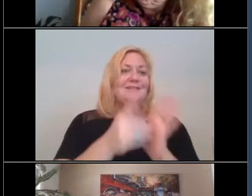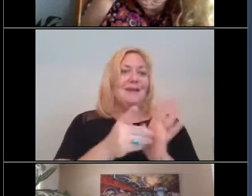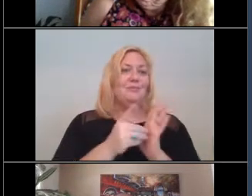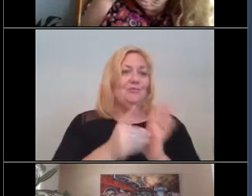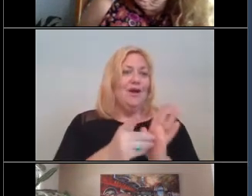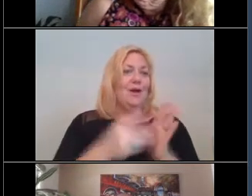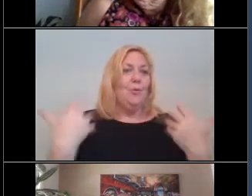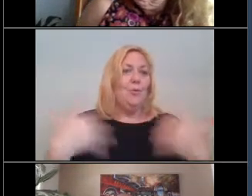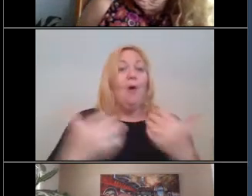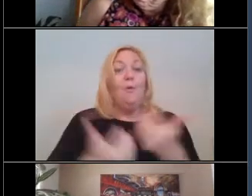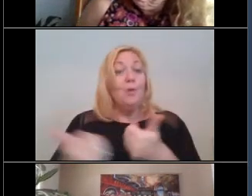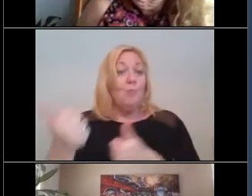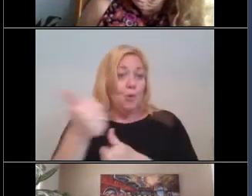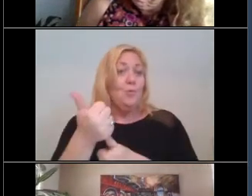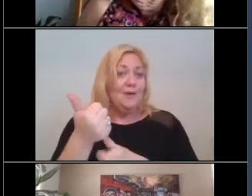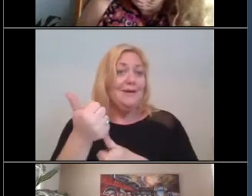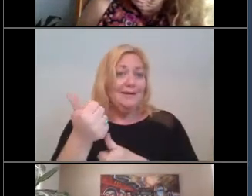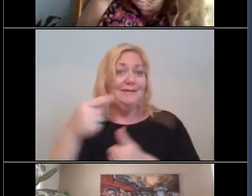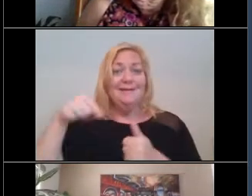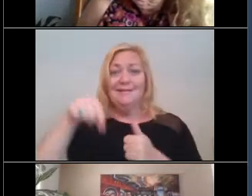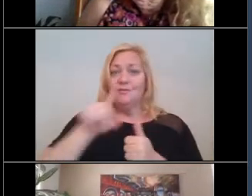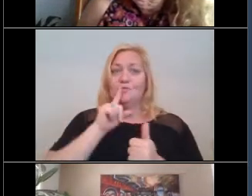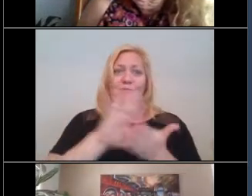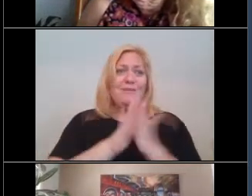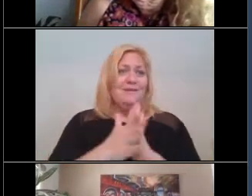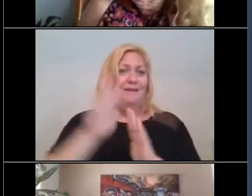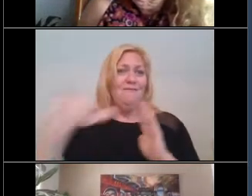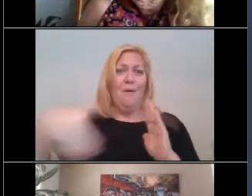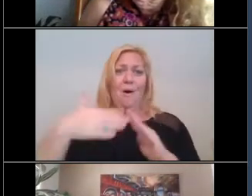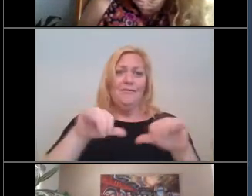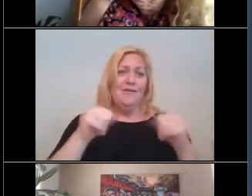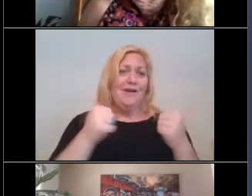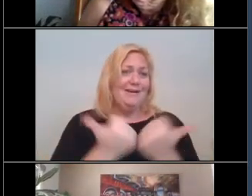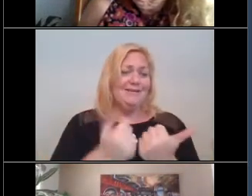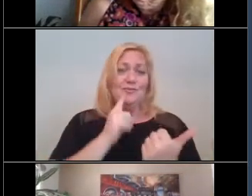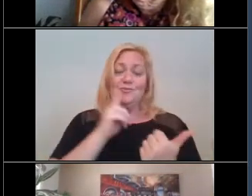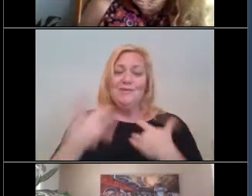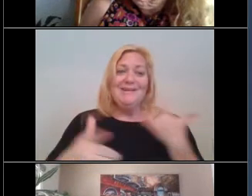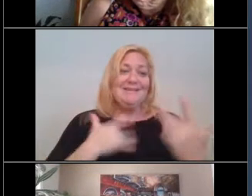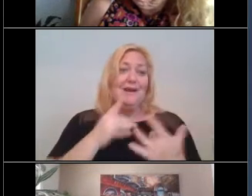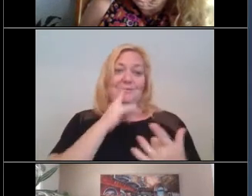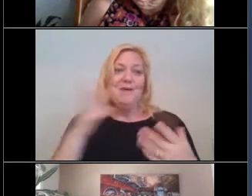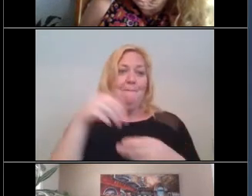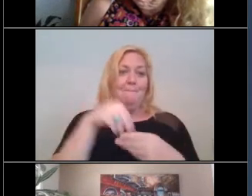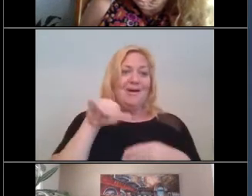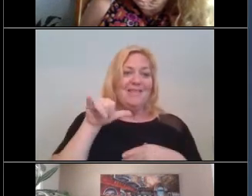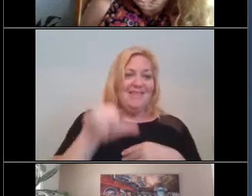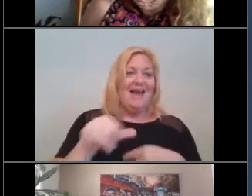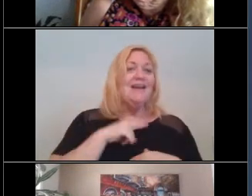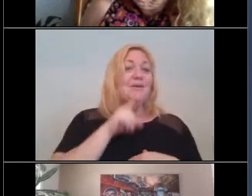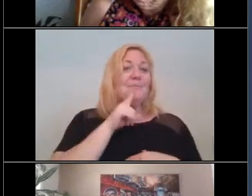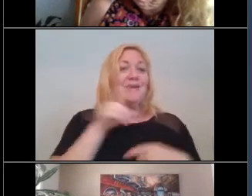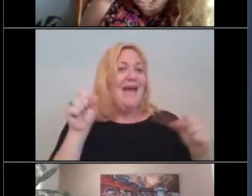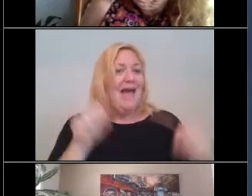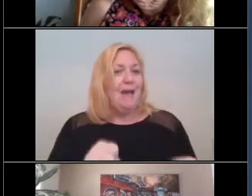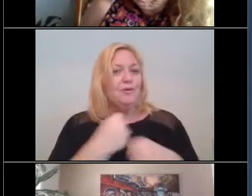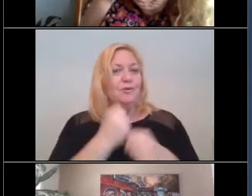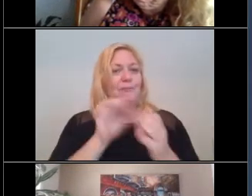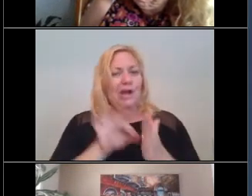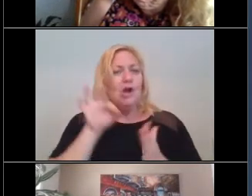what a priority this has become for all of our agencies. And so it's really exciting to be a part of that and to be able to make a